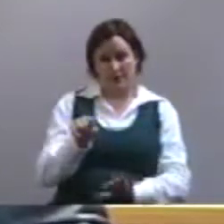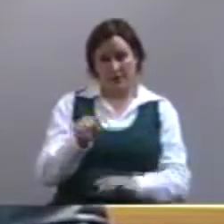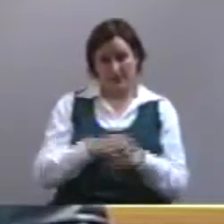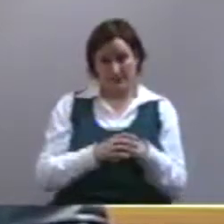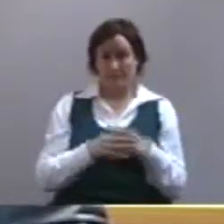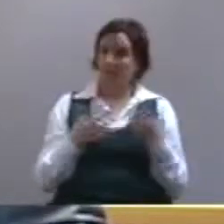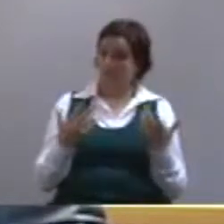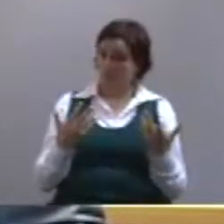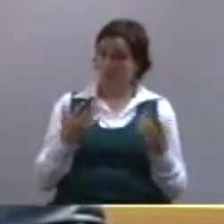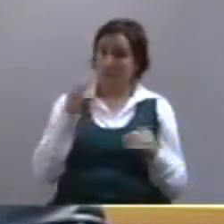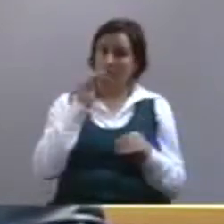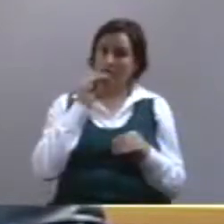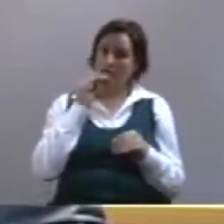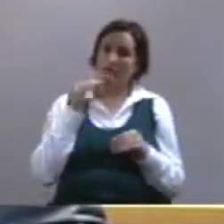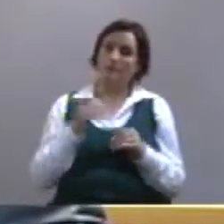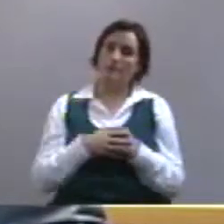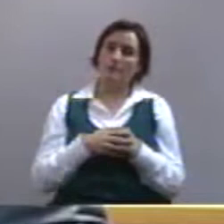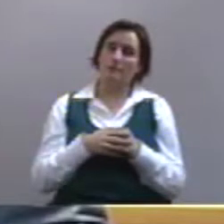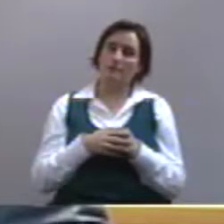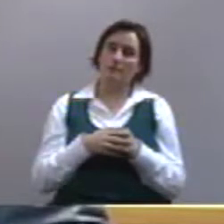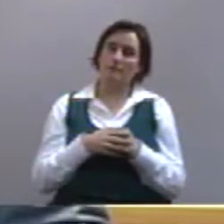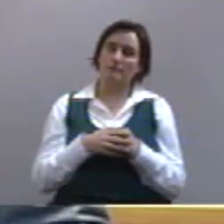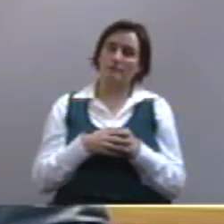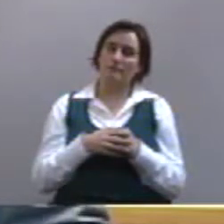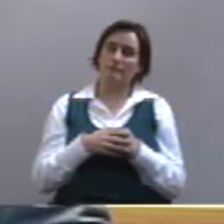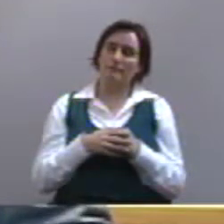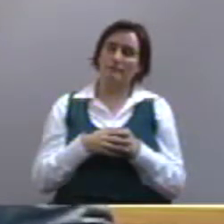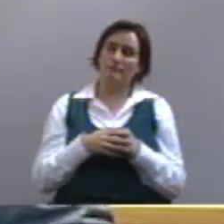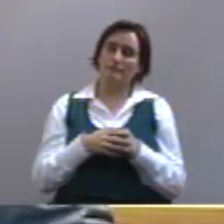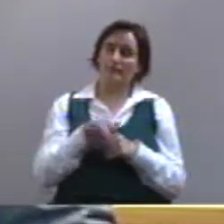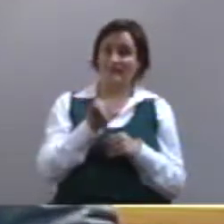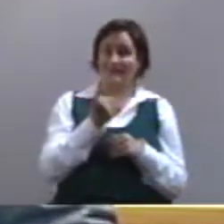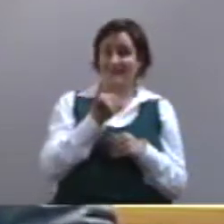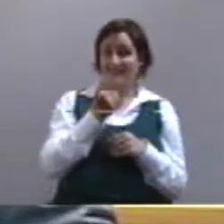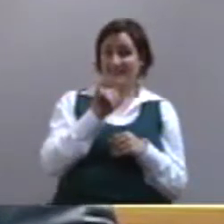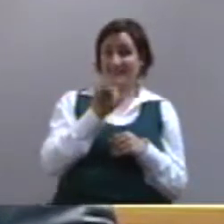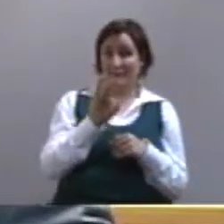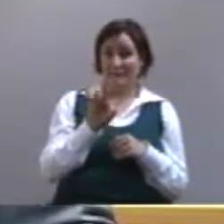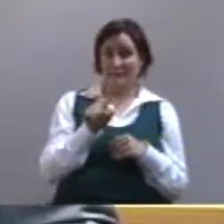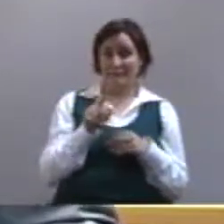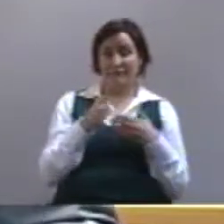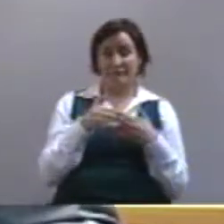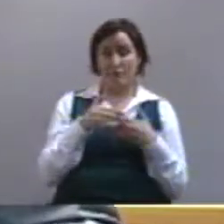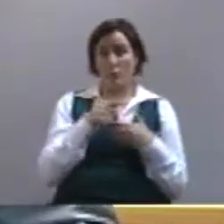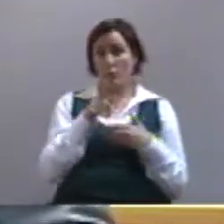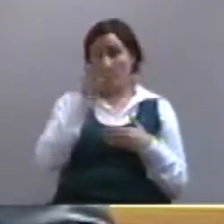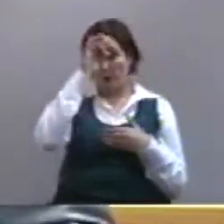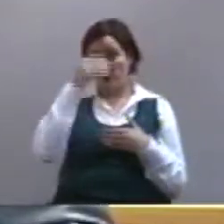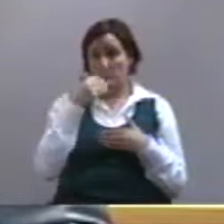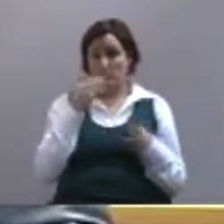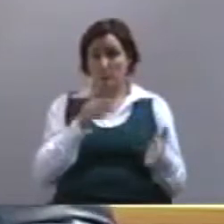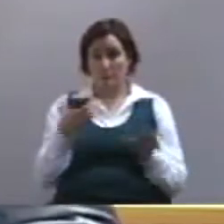practically meaning that if there are other police who are being killed, would be part of that